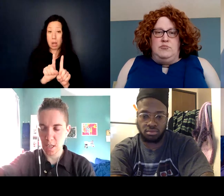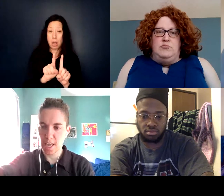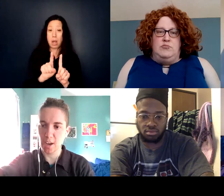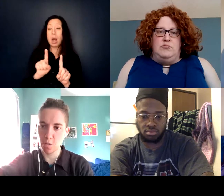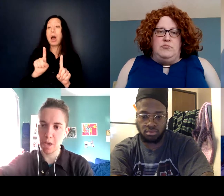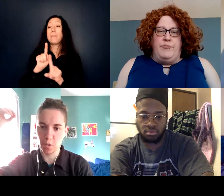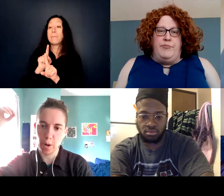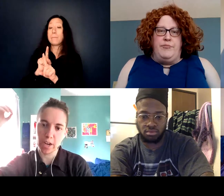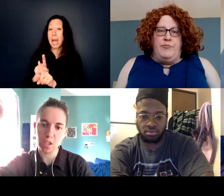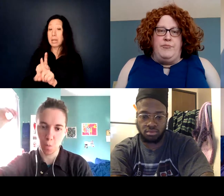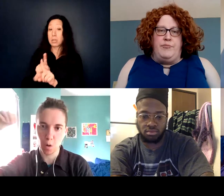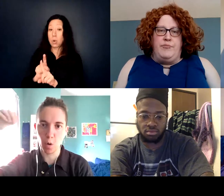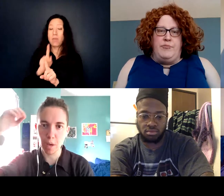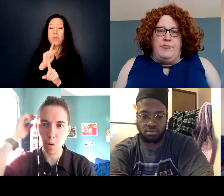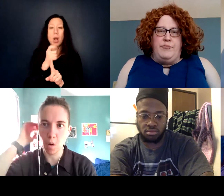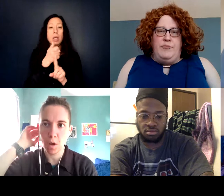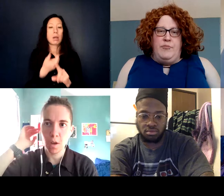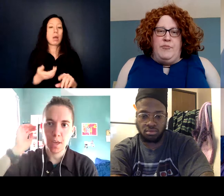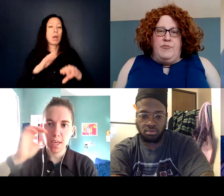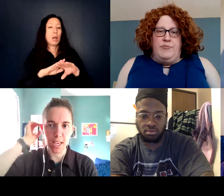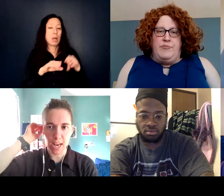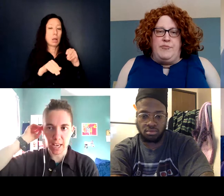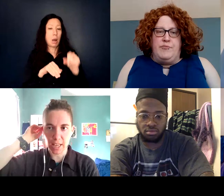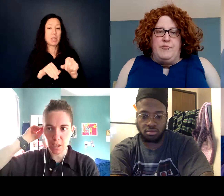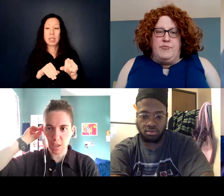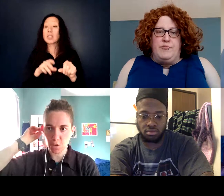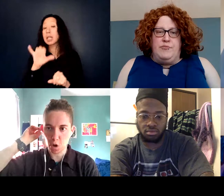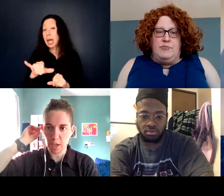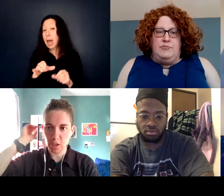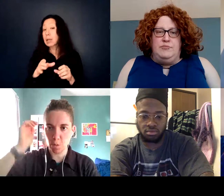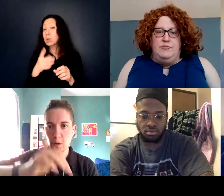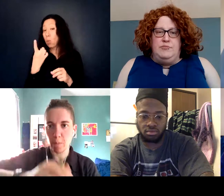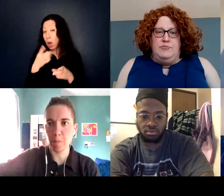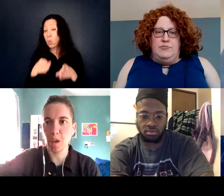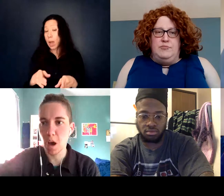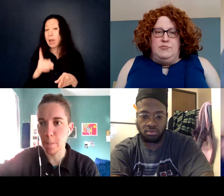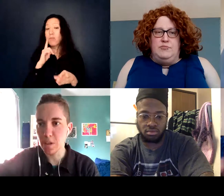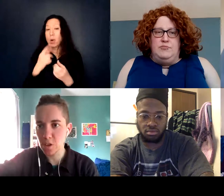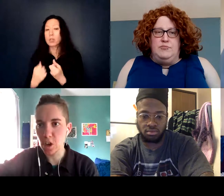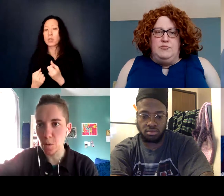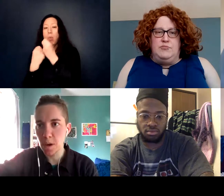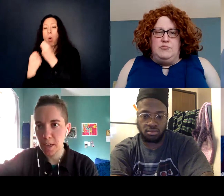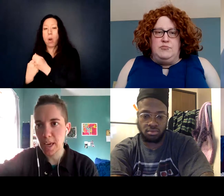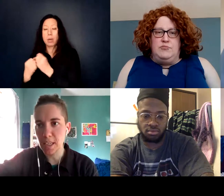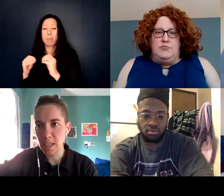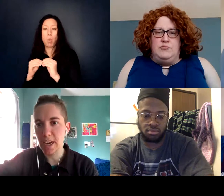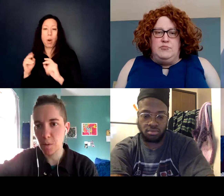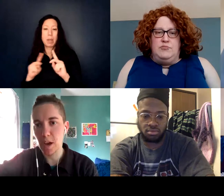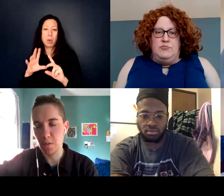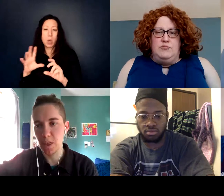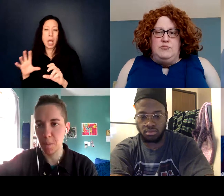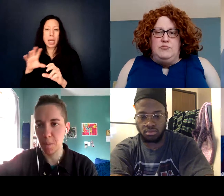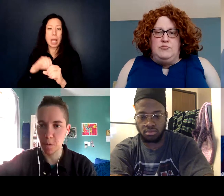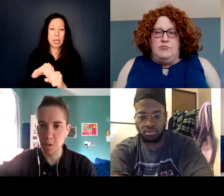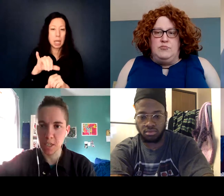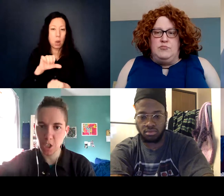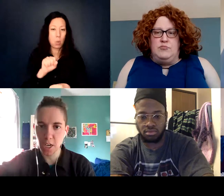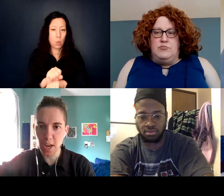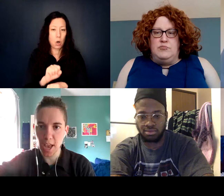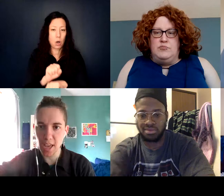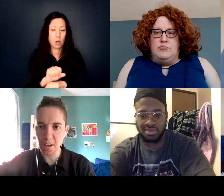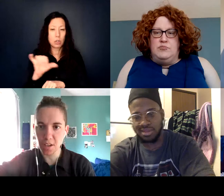compensation, that could be another way to support more people in getting into this work as well. So yes, echoing everything